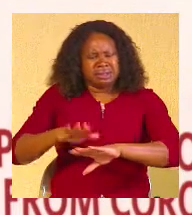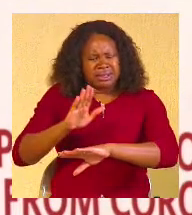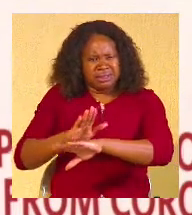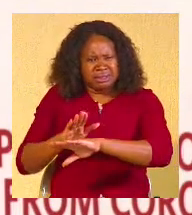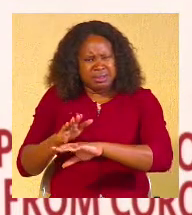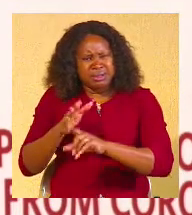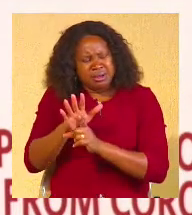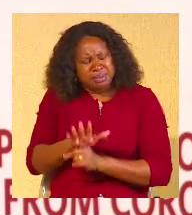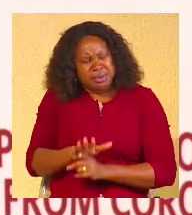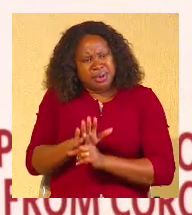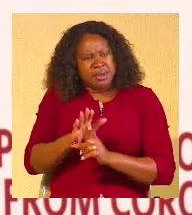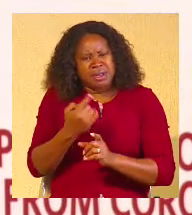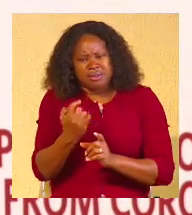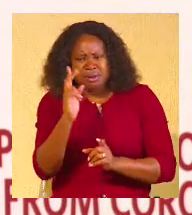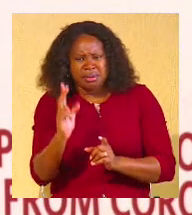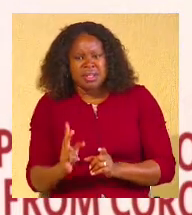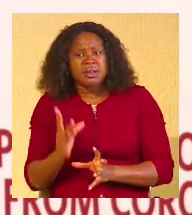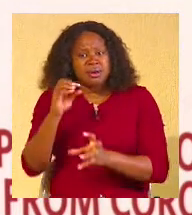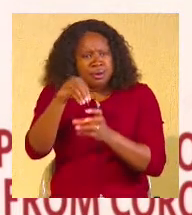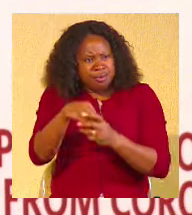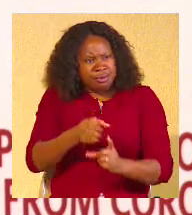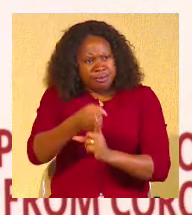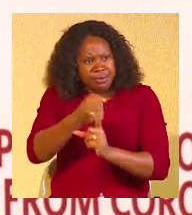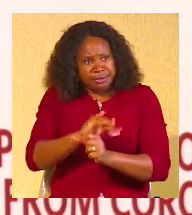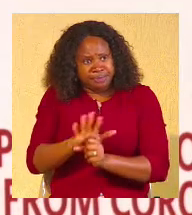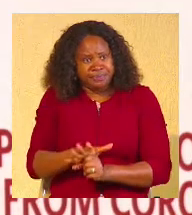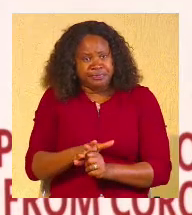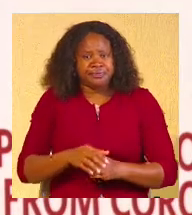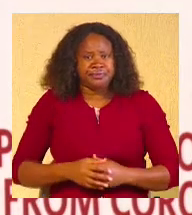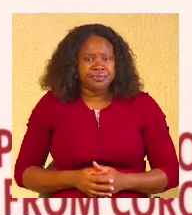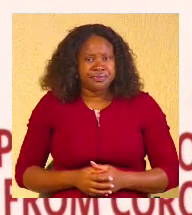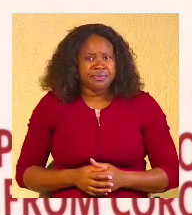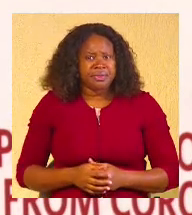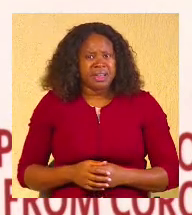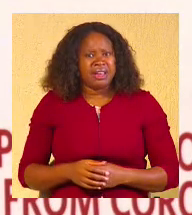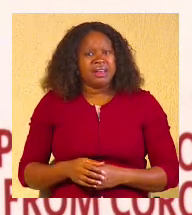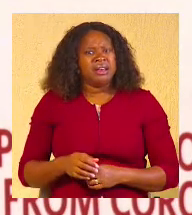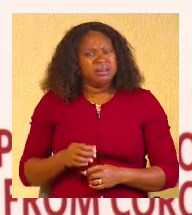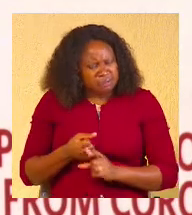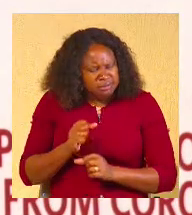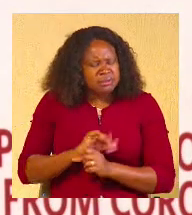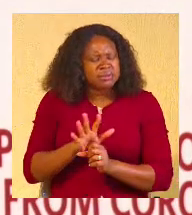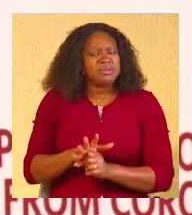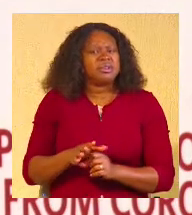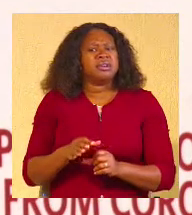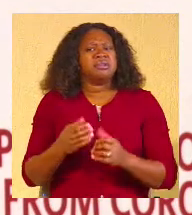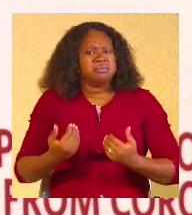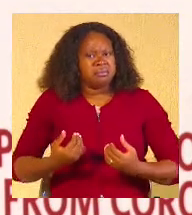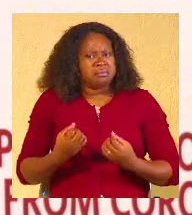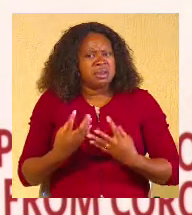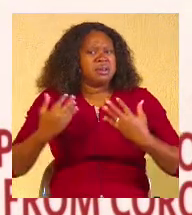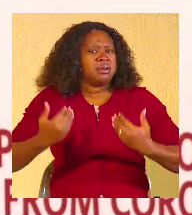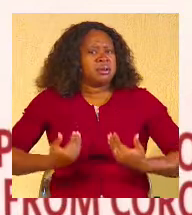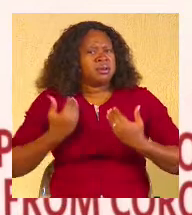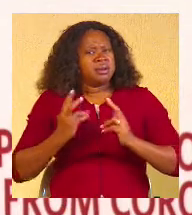which depends on getting everyone to play their part. I'm informed that many young people here in